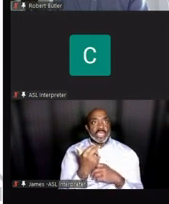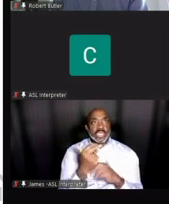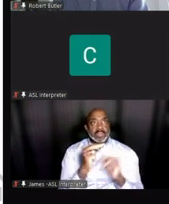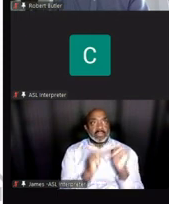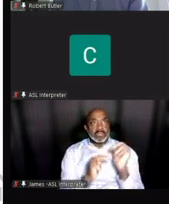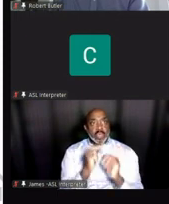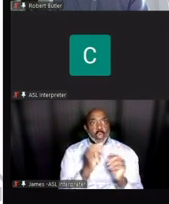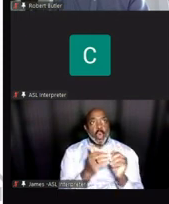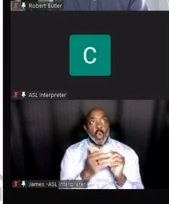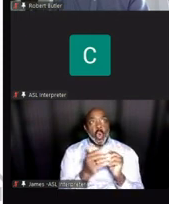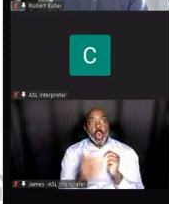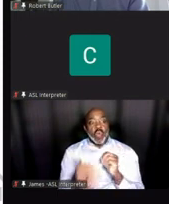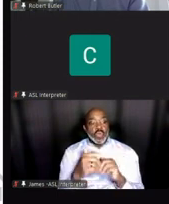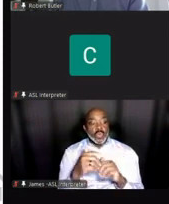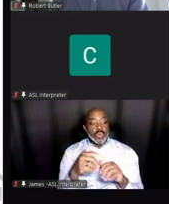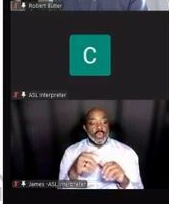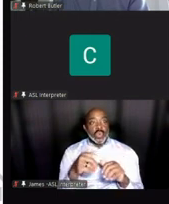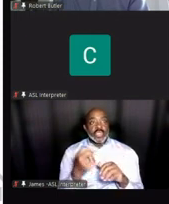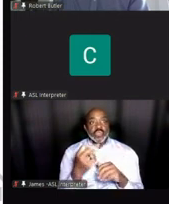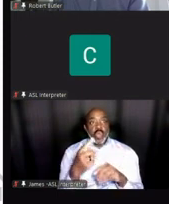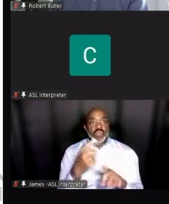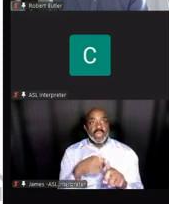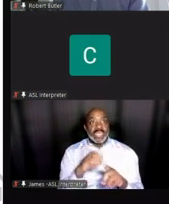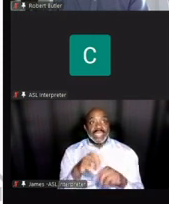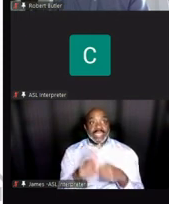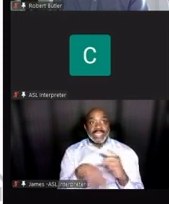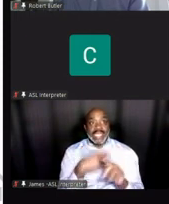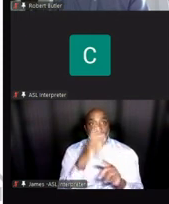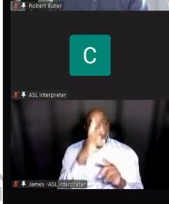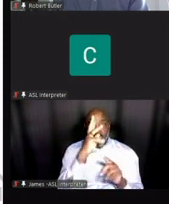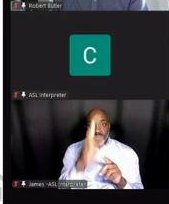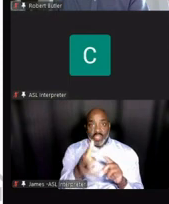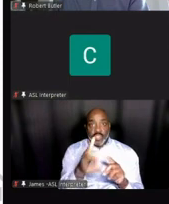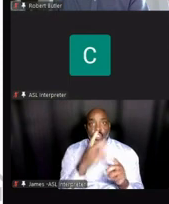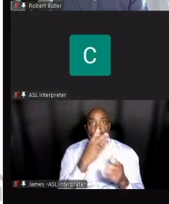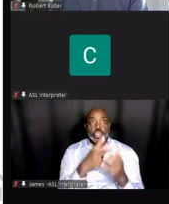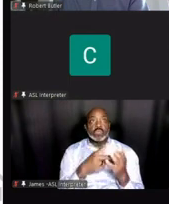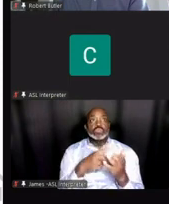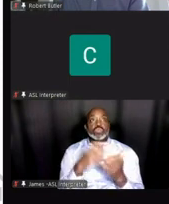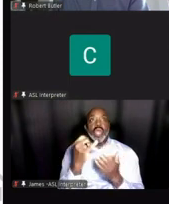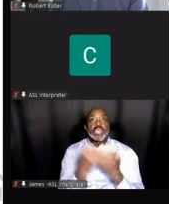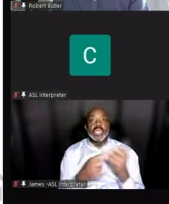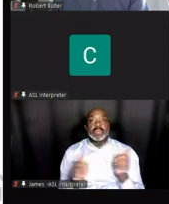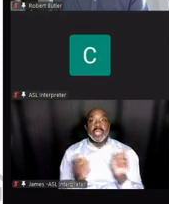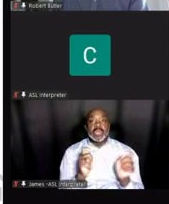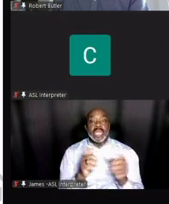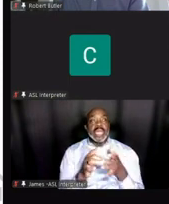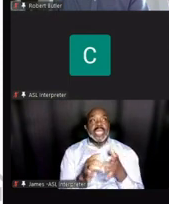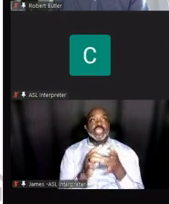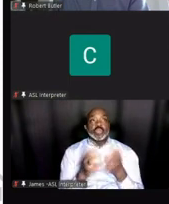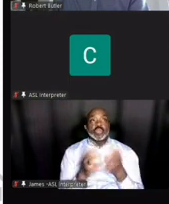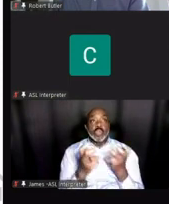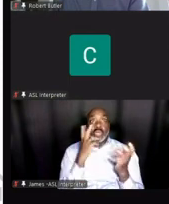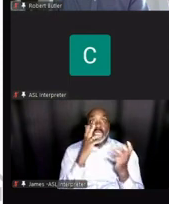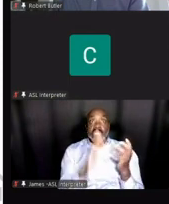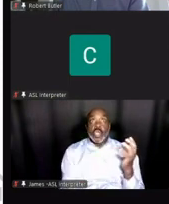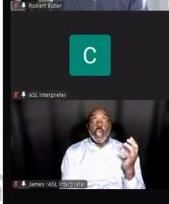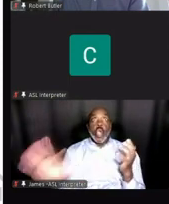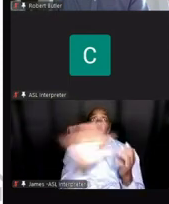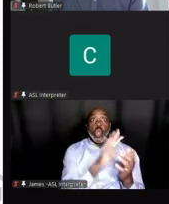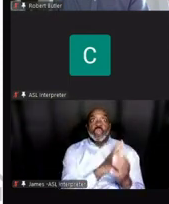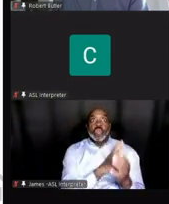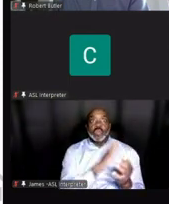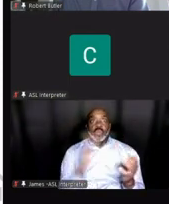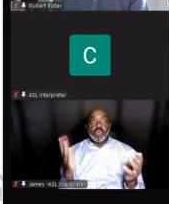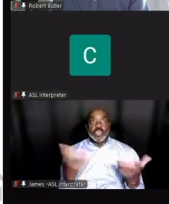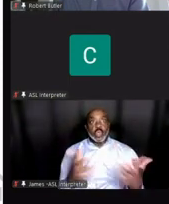the course of 12 months. This is the kind of innovation and sort of really good project management and leadership we want to see across the board. So I just wanted to say kudos